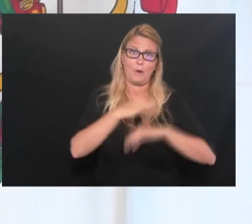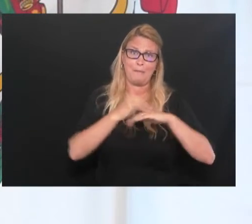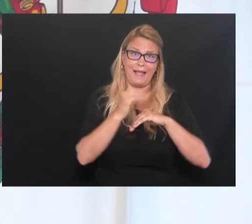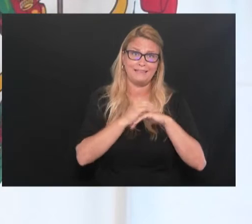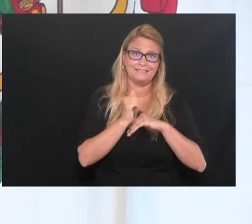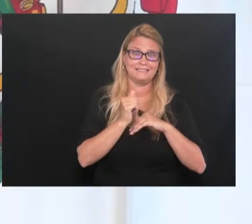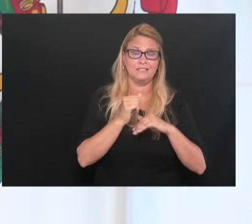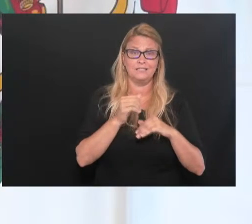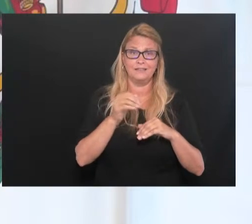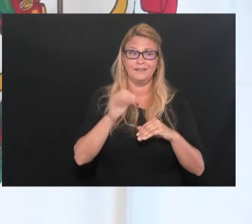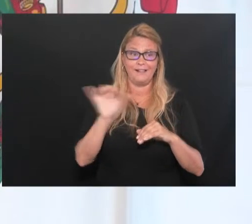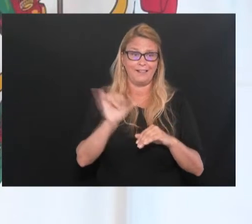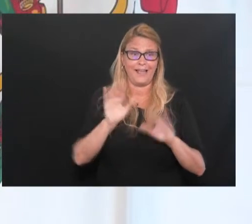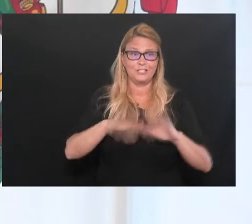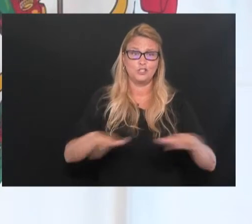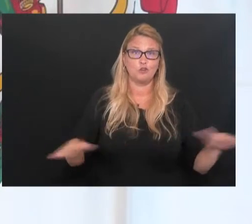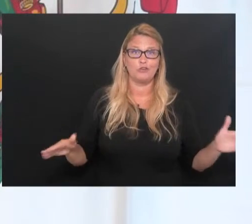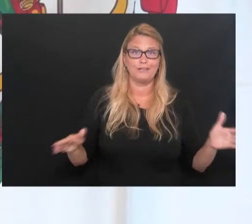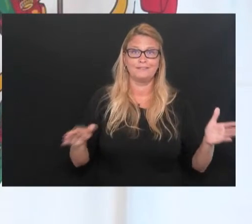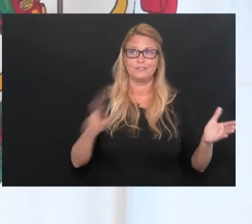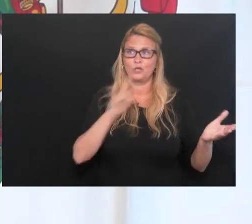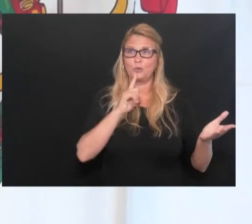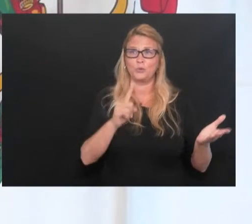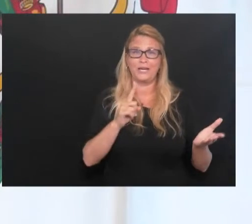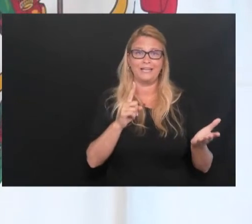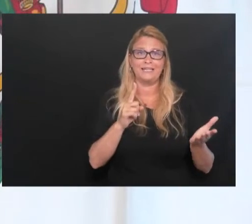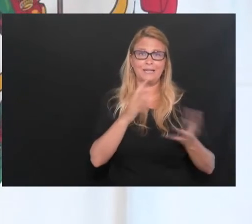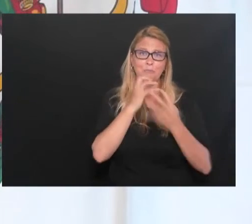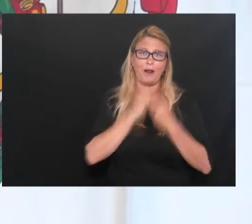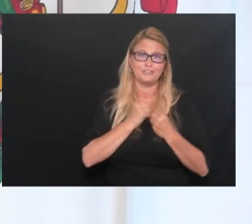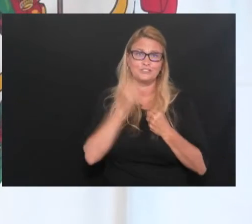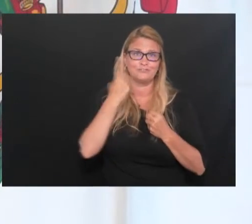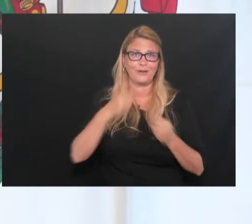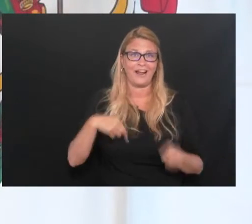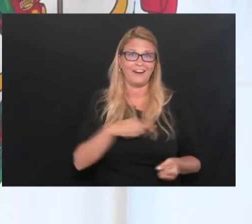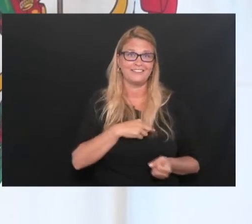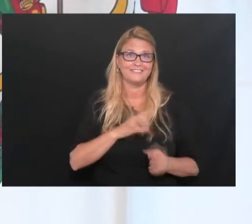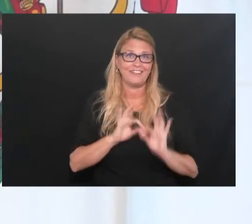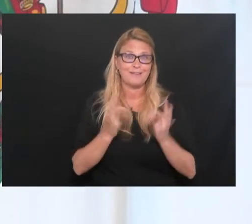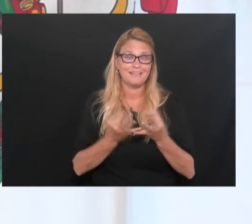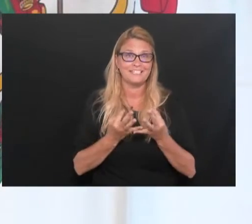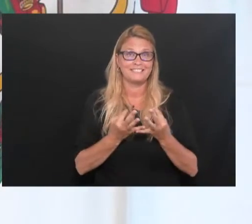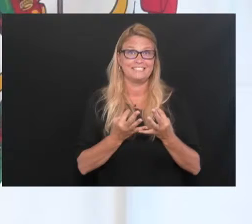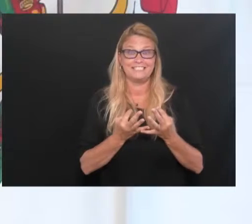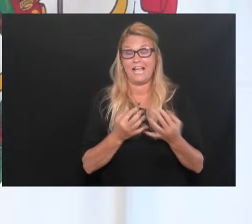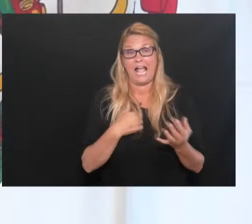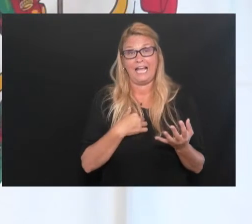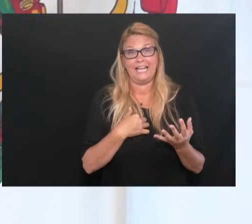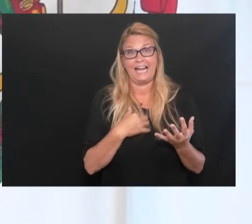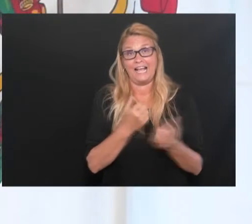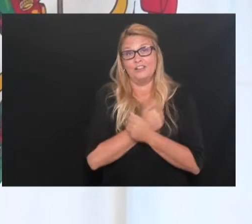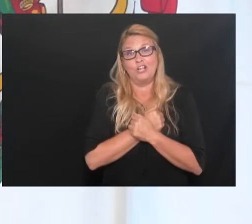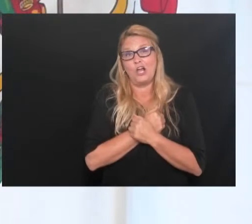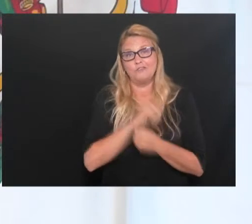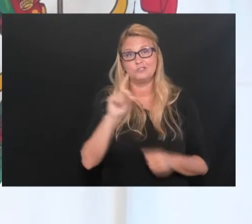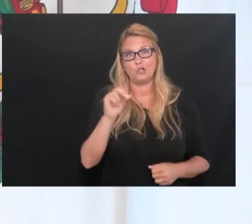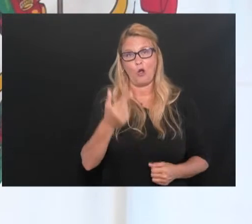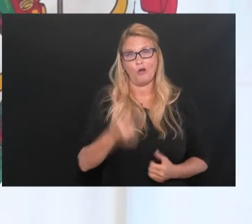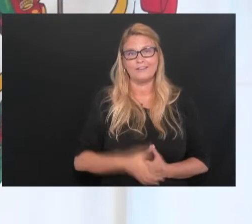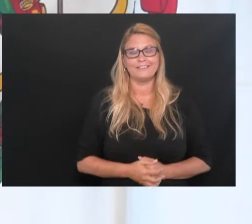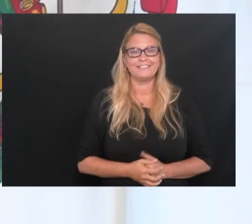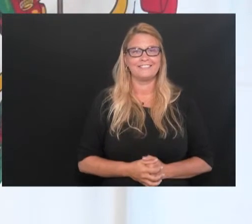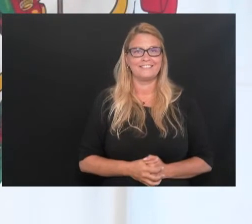think of them as children. They're just really precious to us, and especially I just love little dogs. That's all there is to